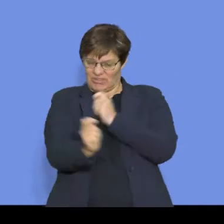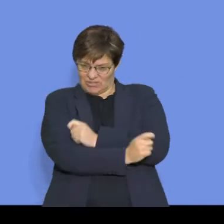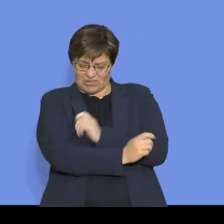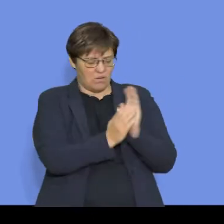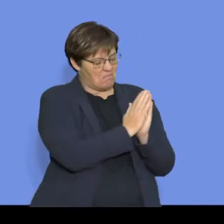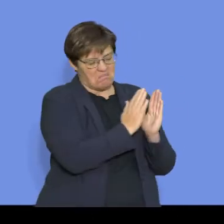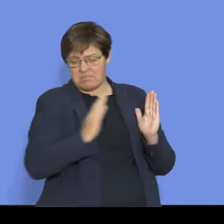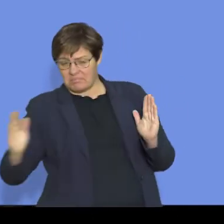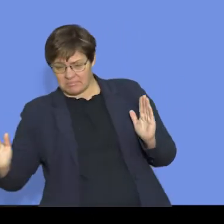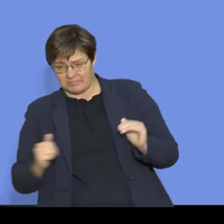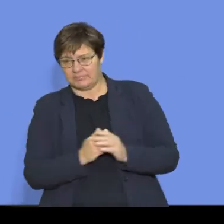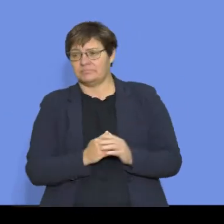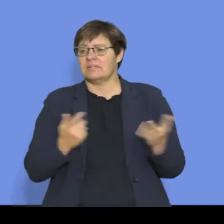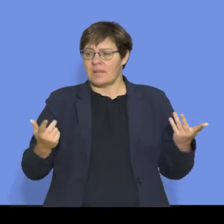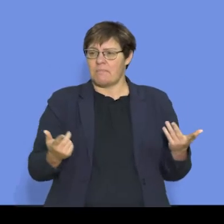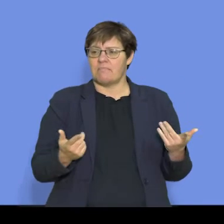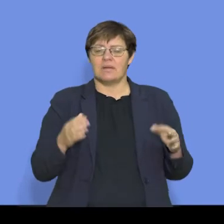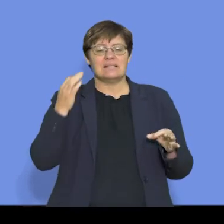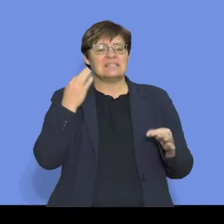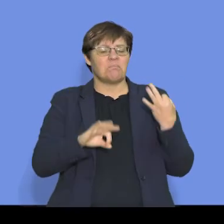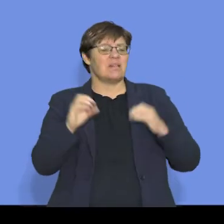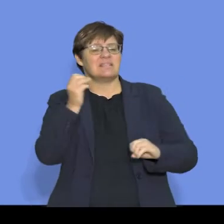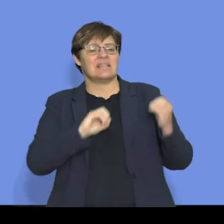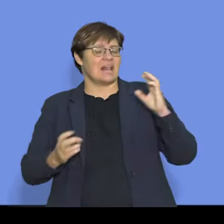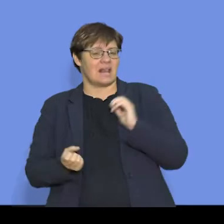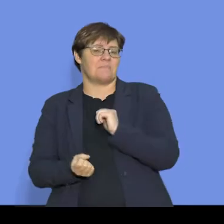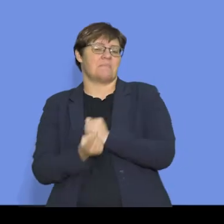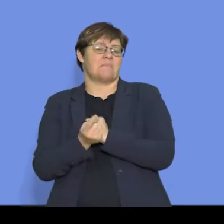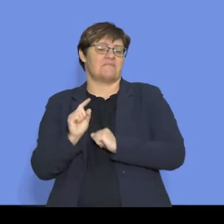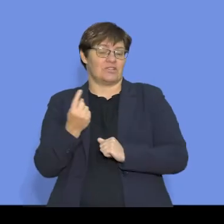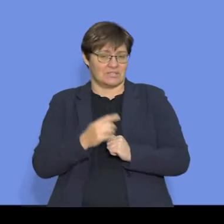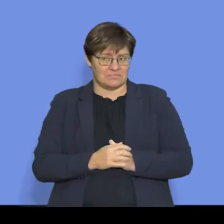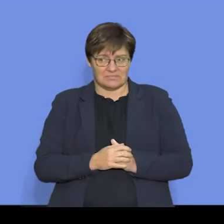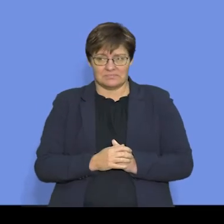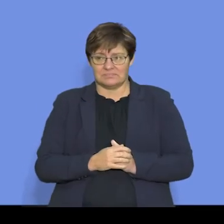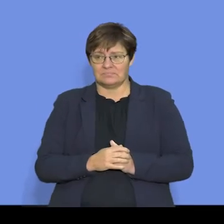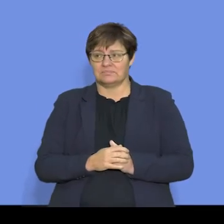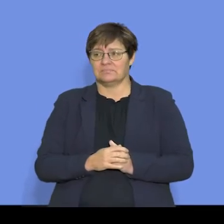also when the very simplest cells first arose.